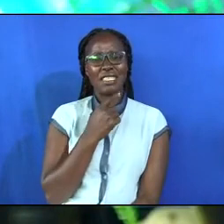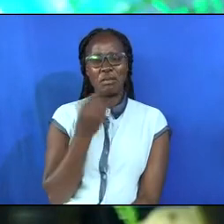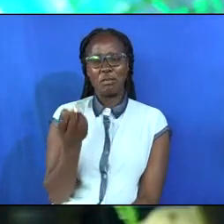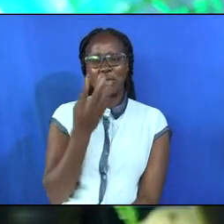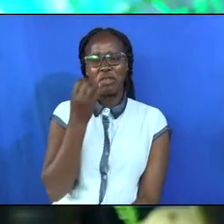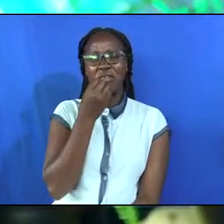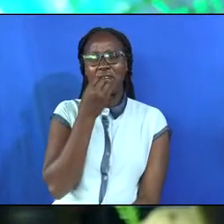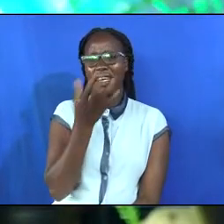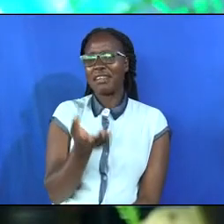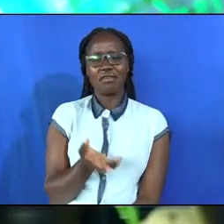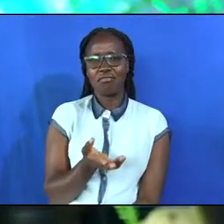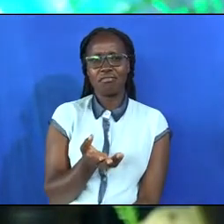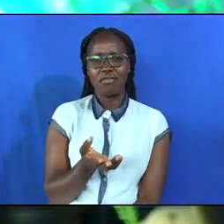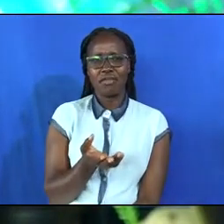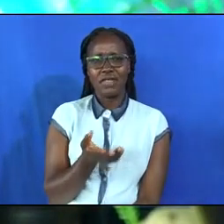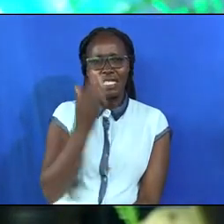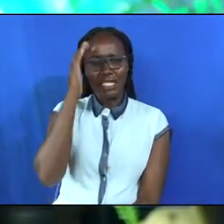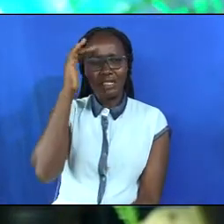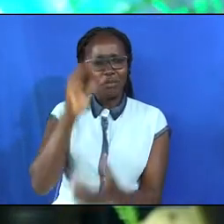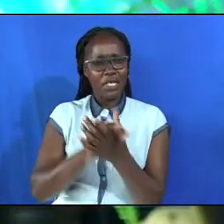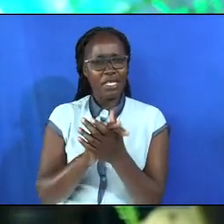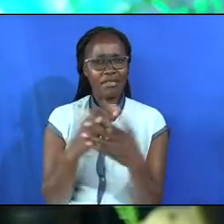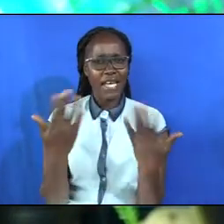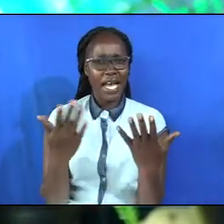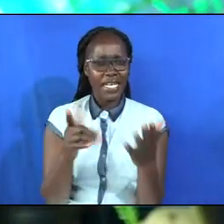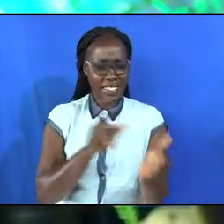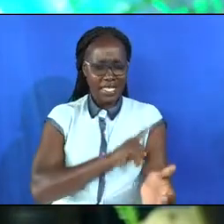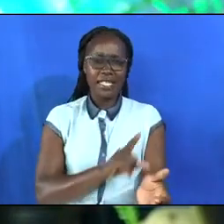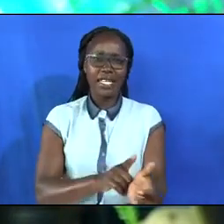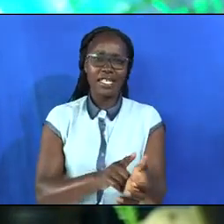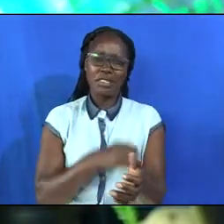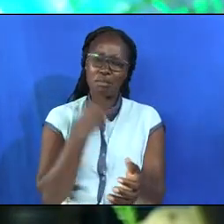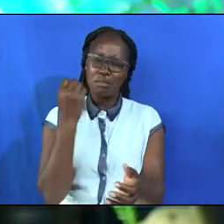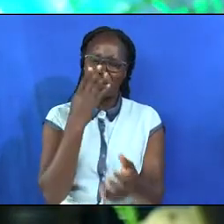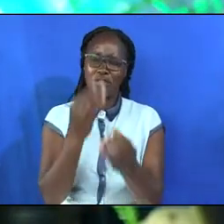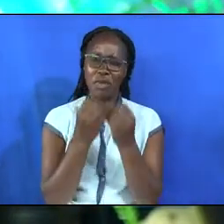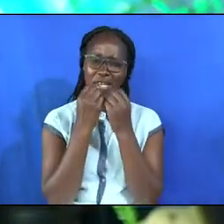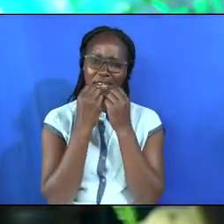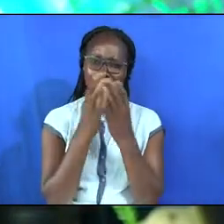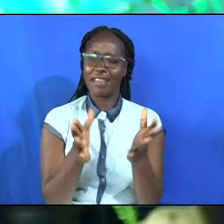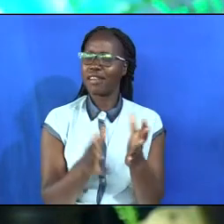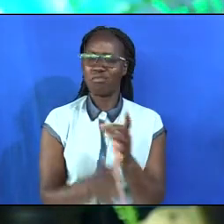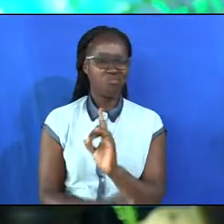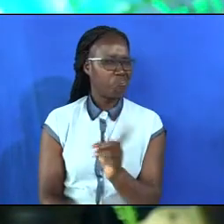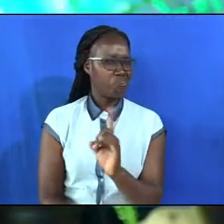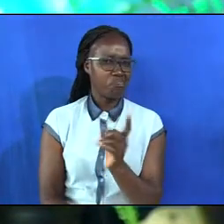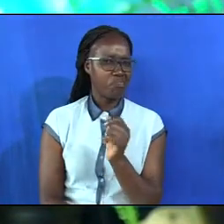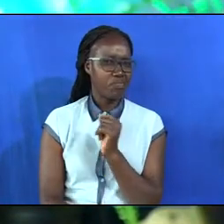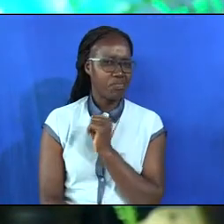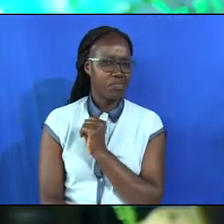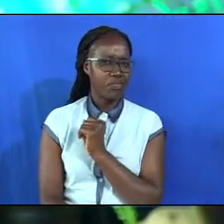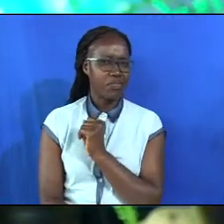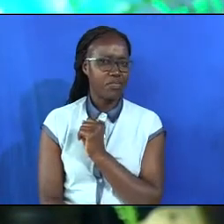attractive. She believed that her mother's arms and legs were not attractive.